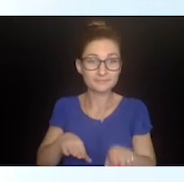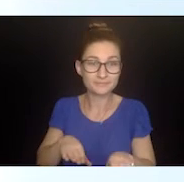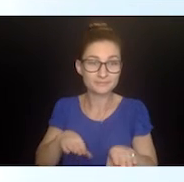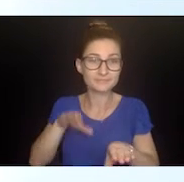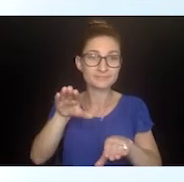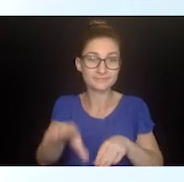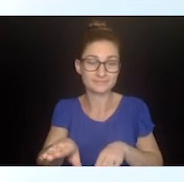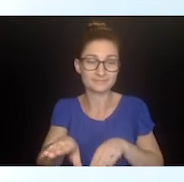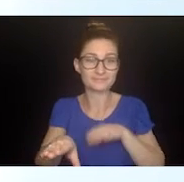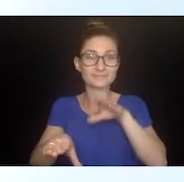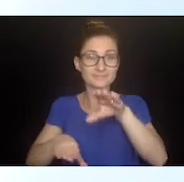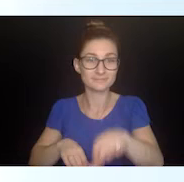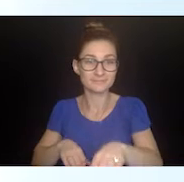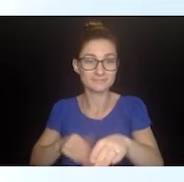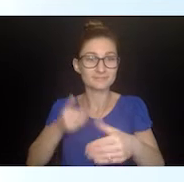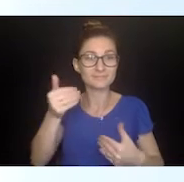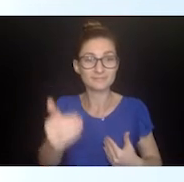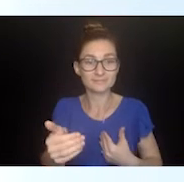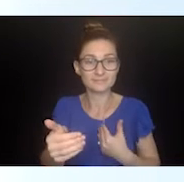that's it.